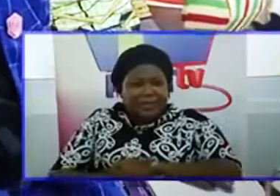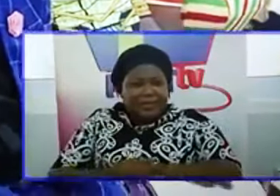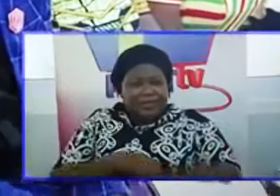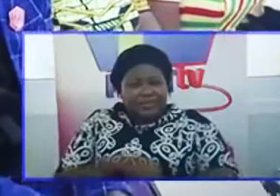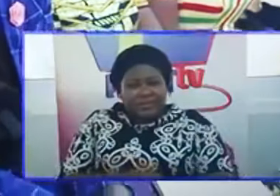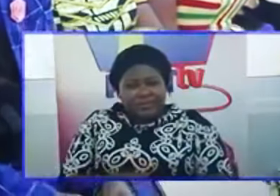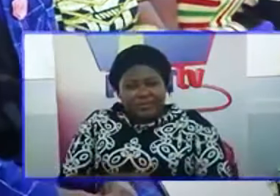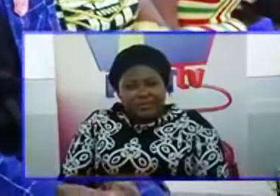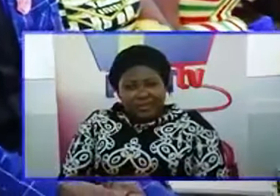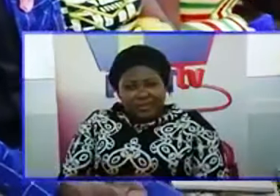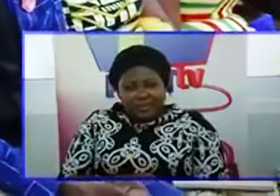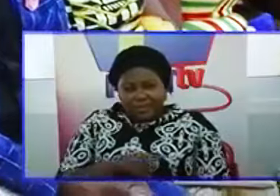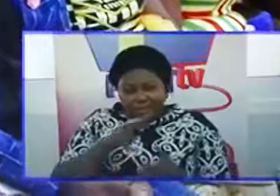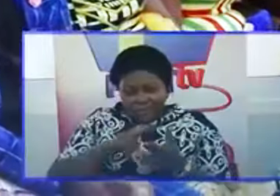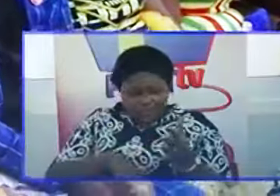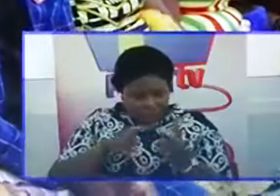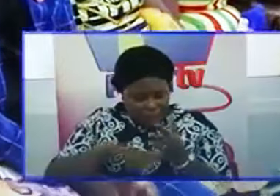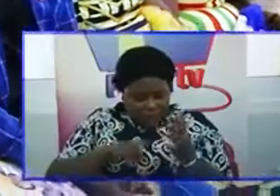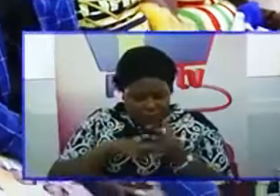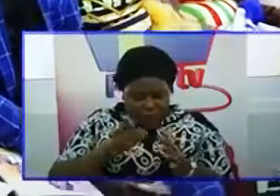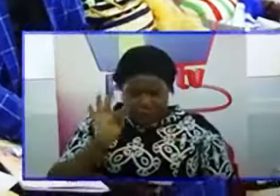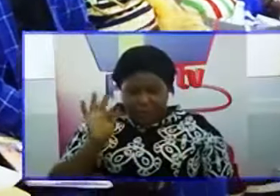If you read verse 19